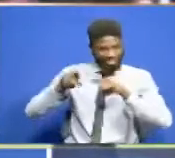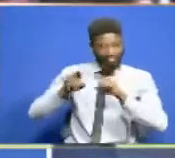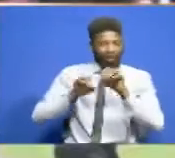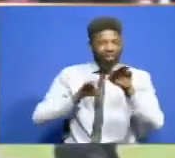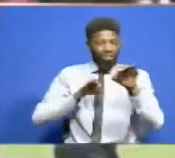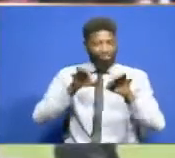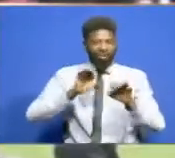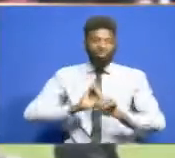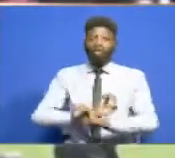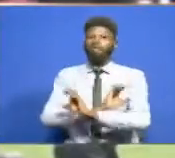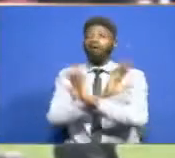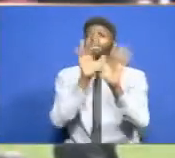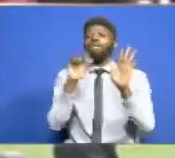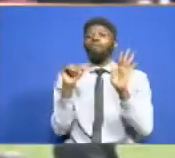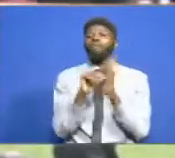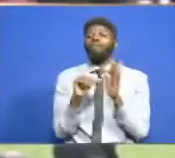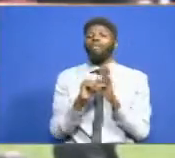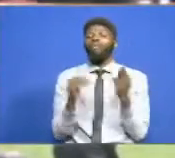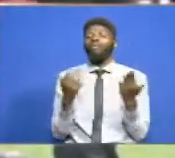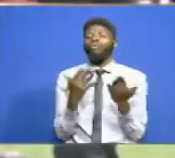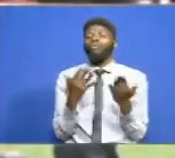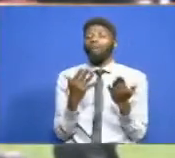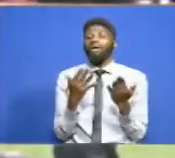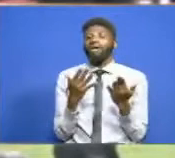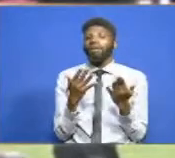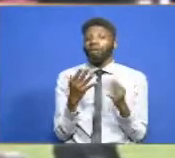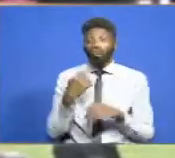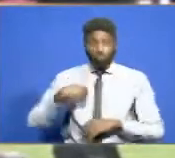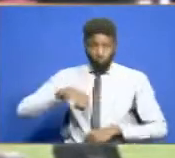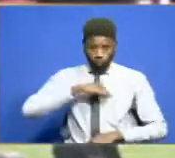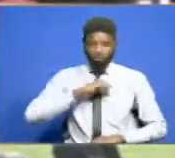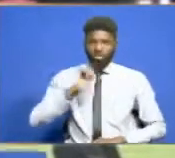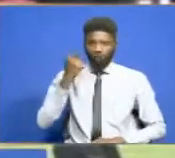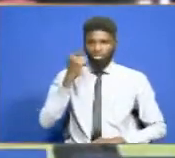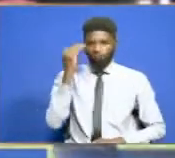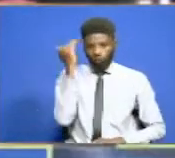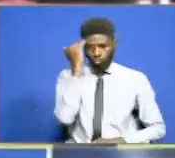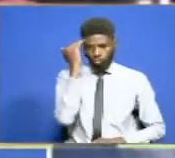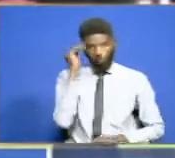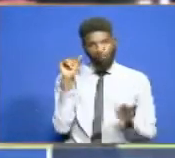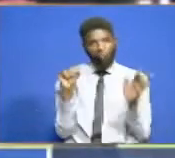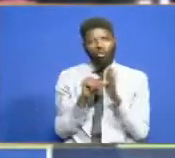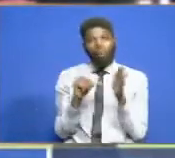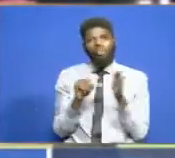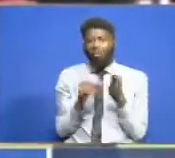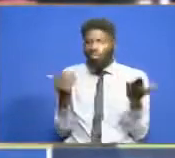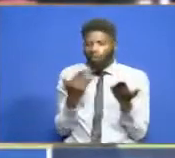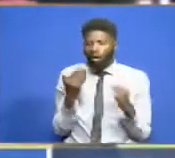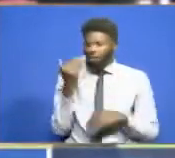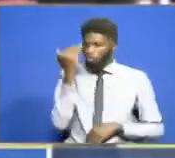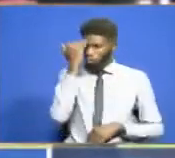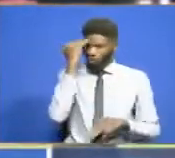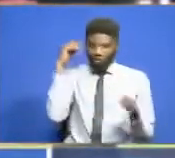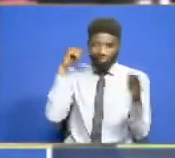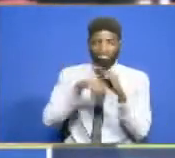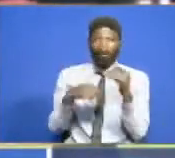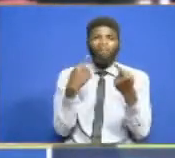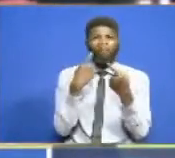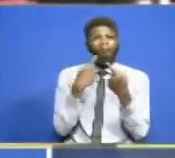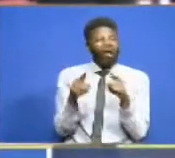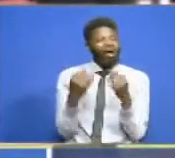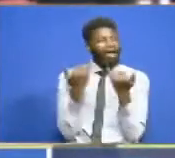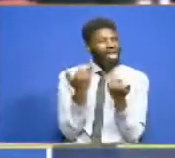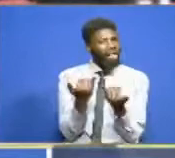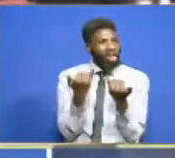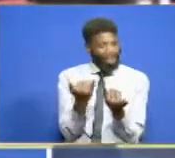eloquently stated where the problem is. As Kenyans, we know what maladies are ailing us. The question now coming out of